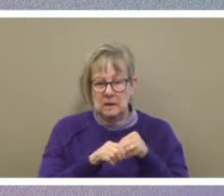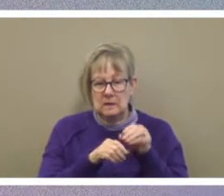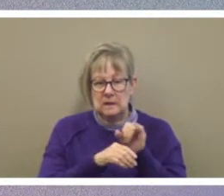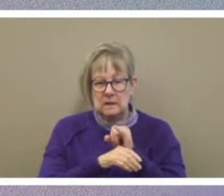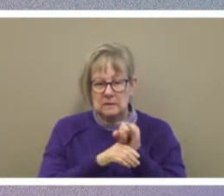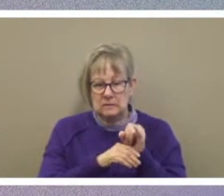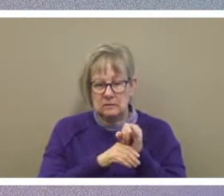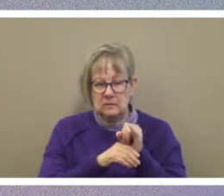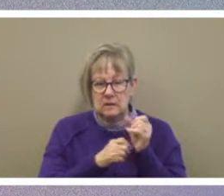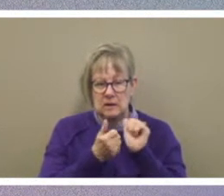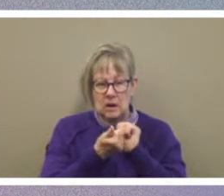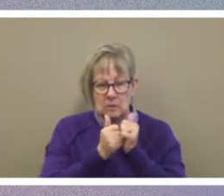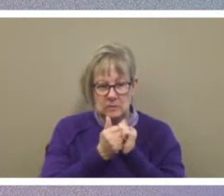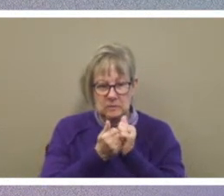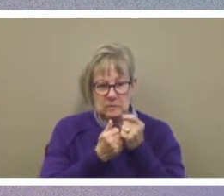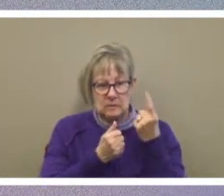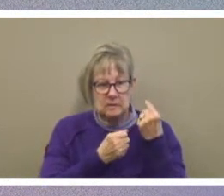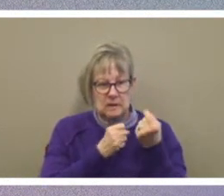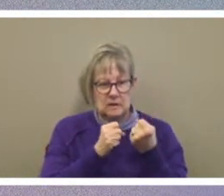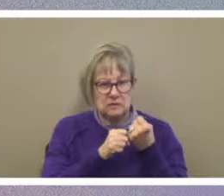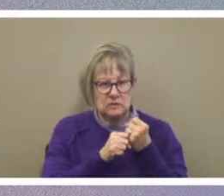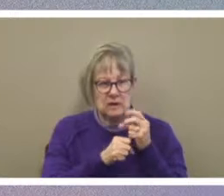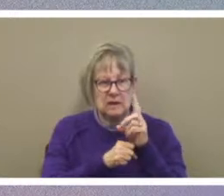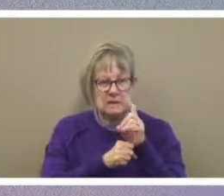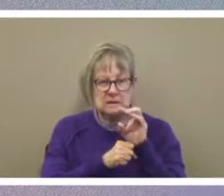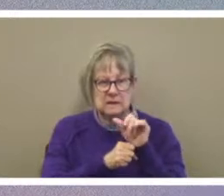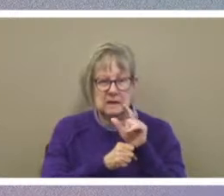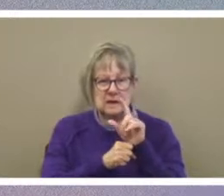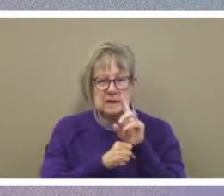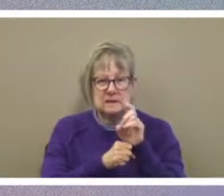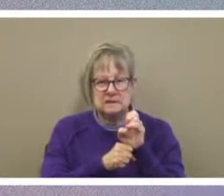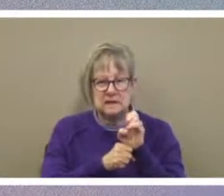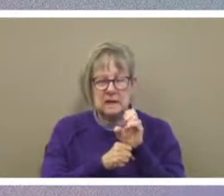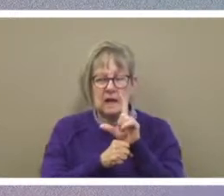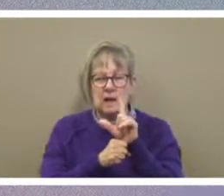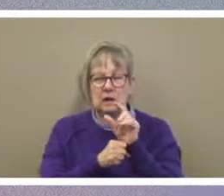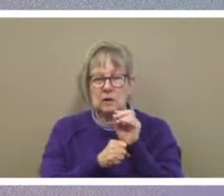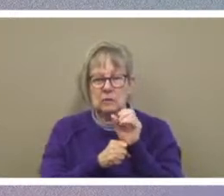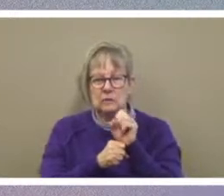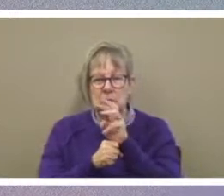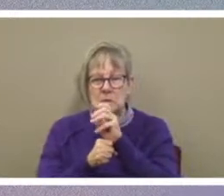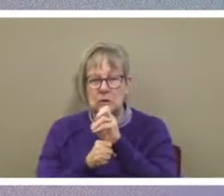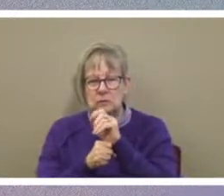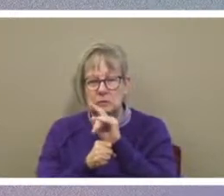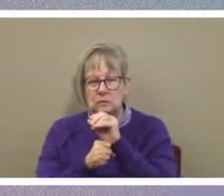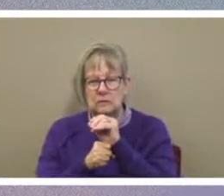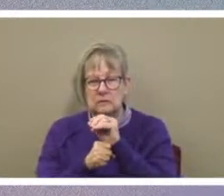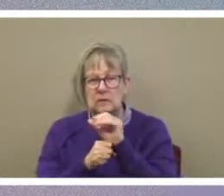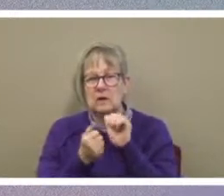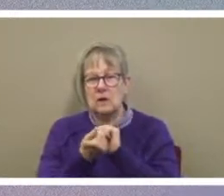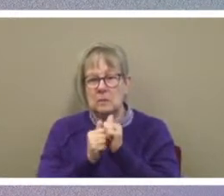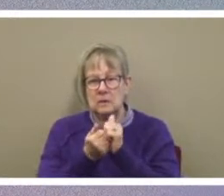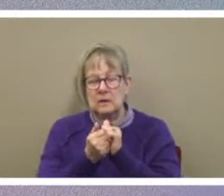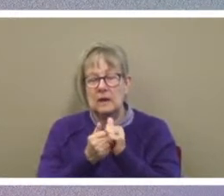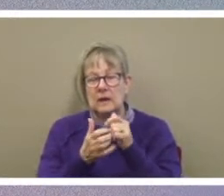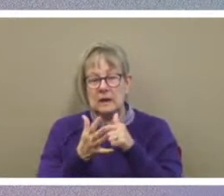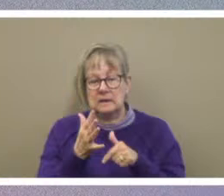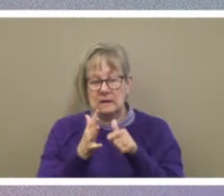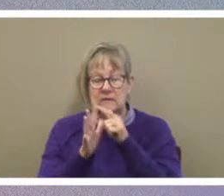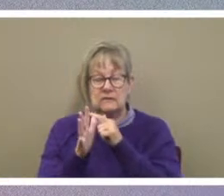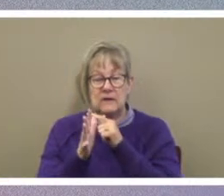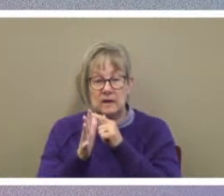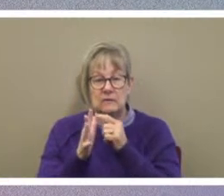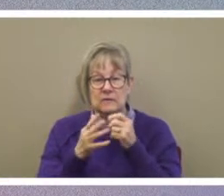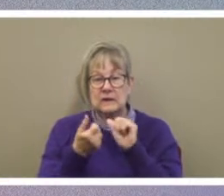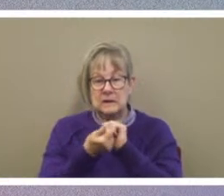pitch competition, which last year was the Dia de los Muertos pitch competition. And so those five startups competed and were ranked